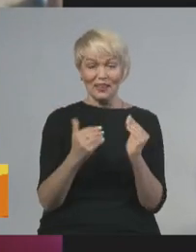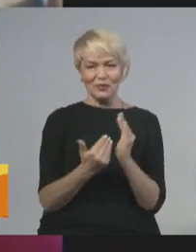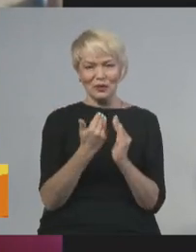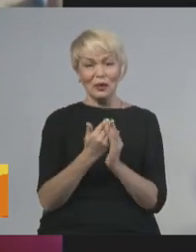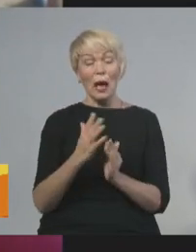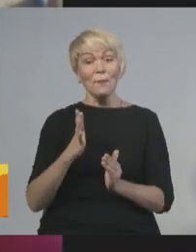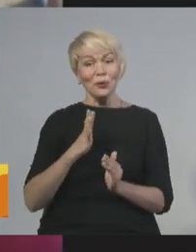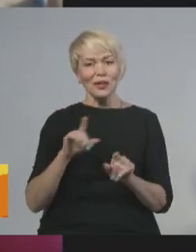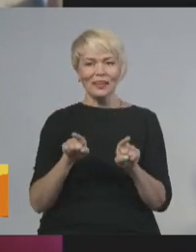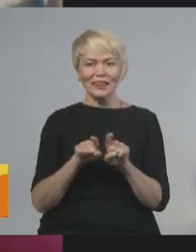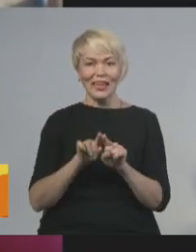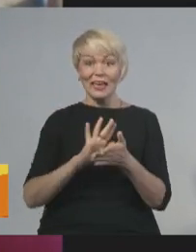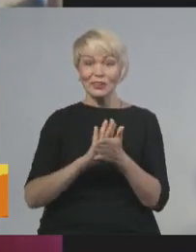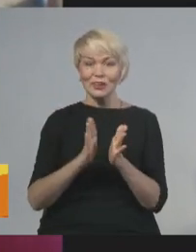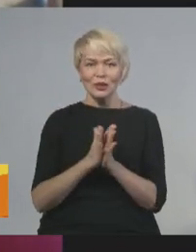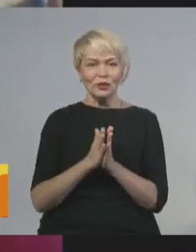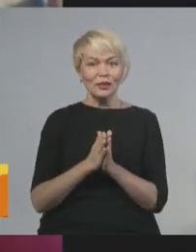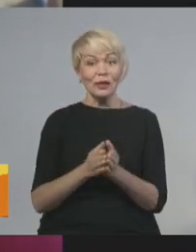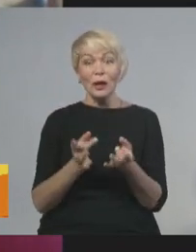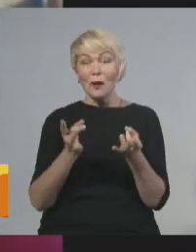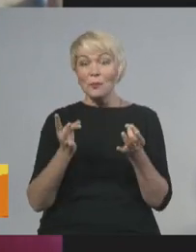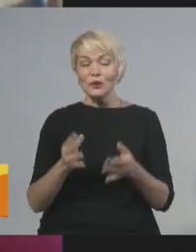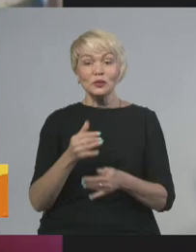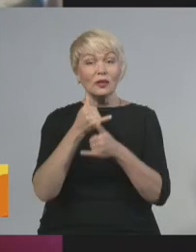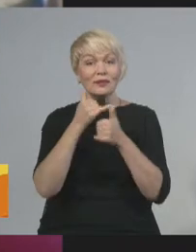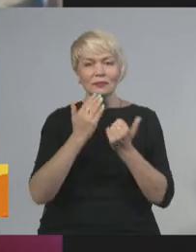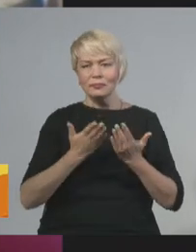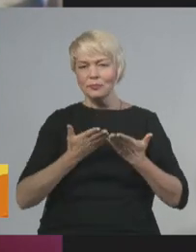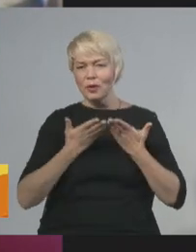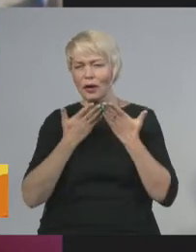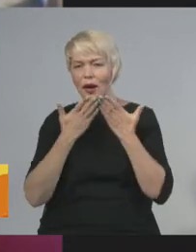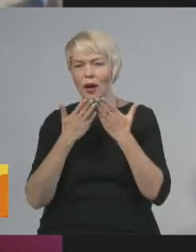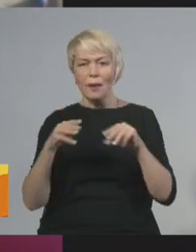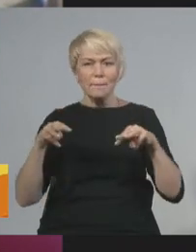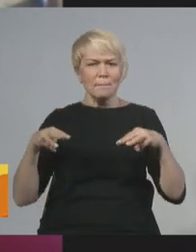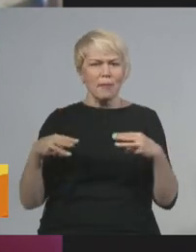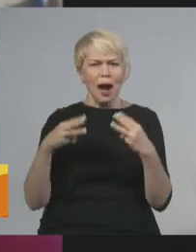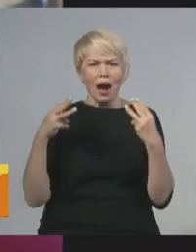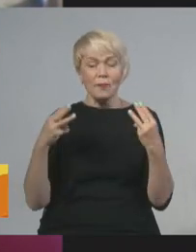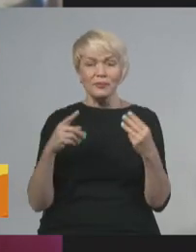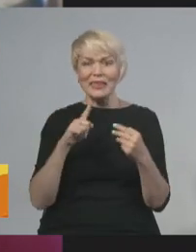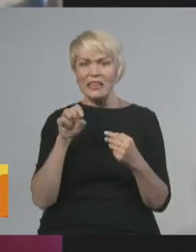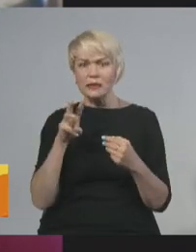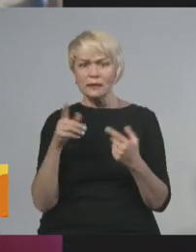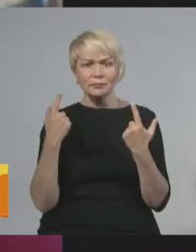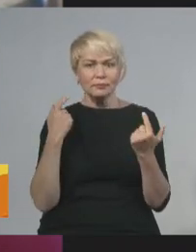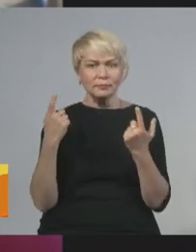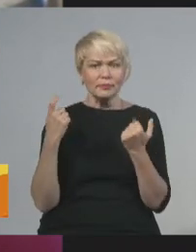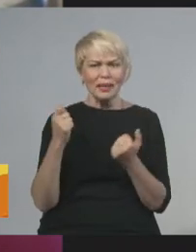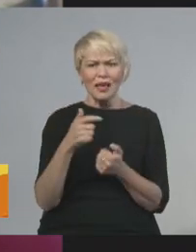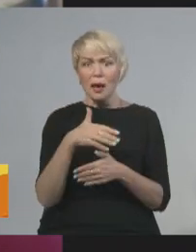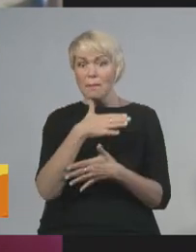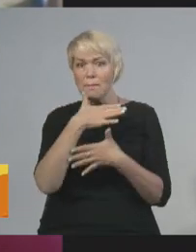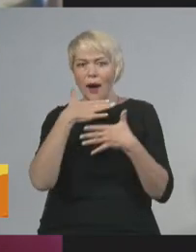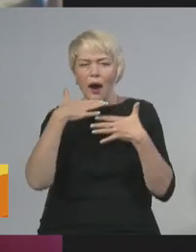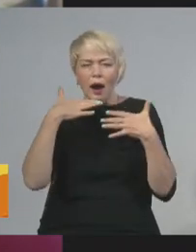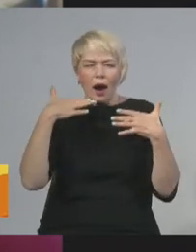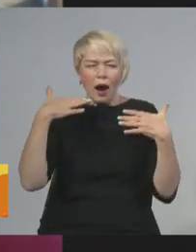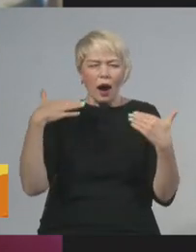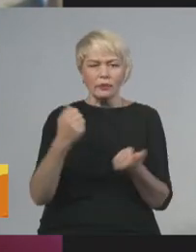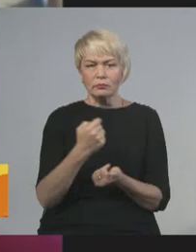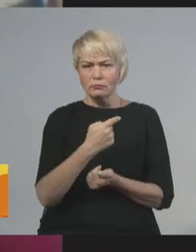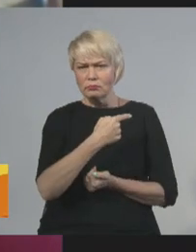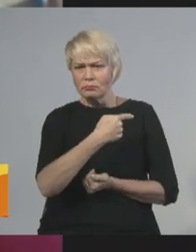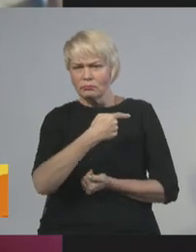magazines when it was so dominated and negative and that was a popular sentiment that people were expressing but